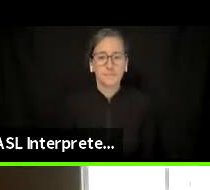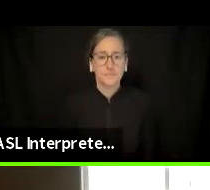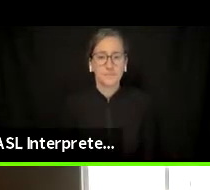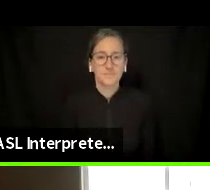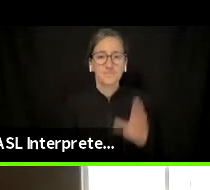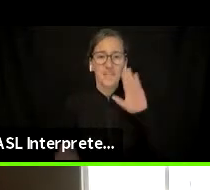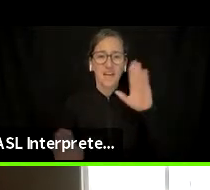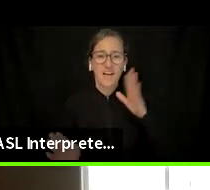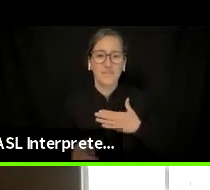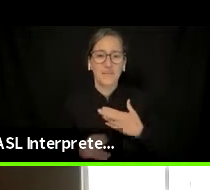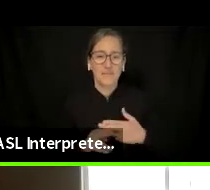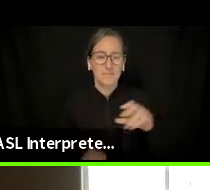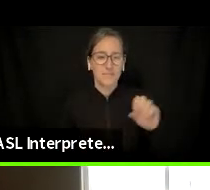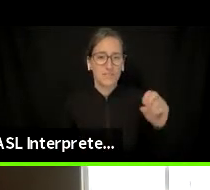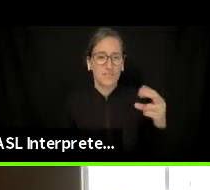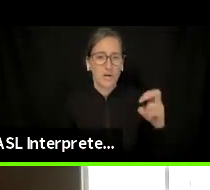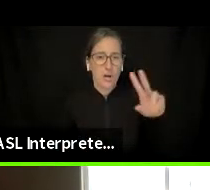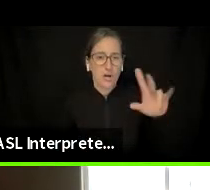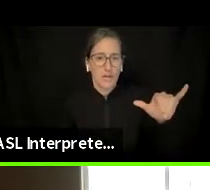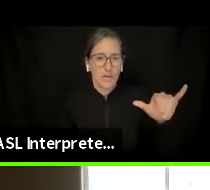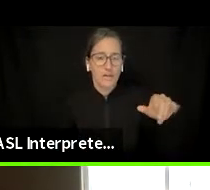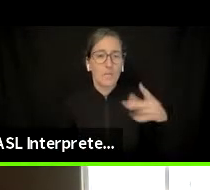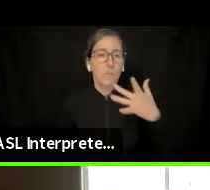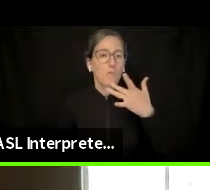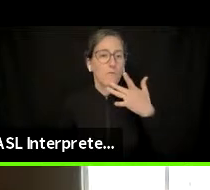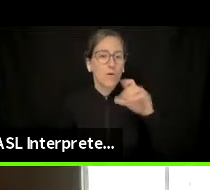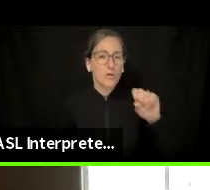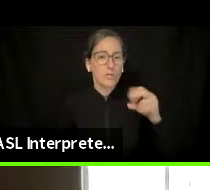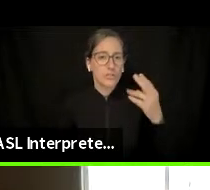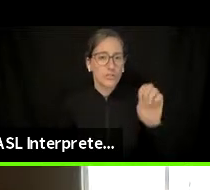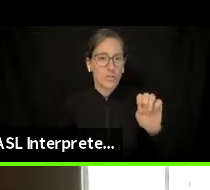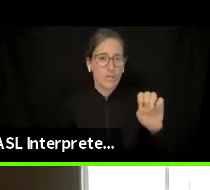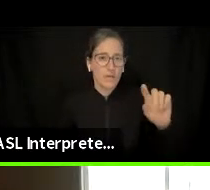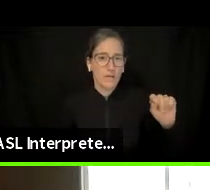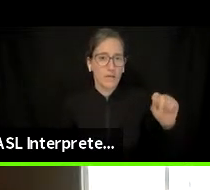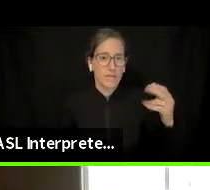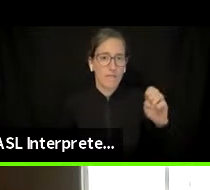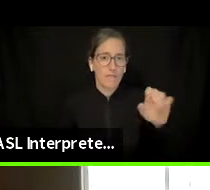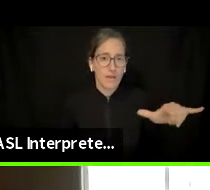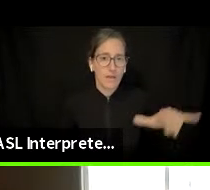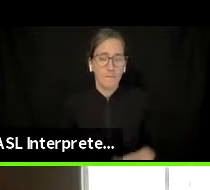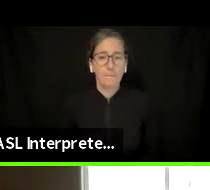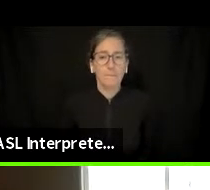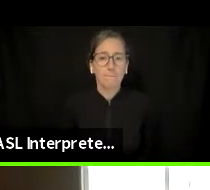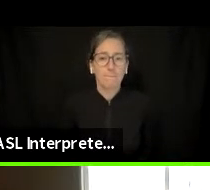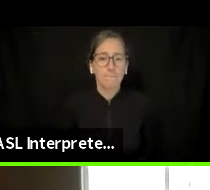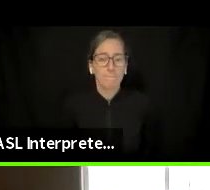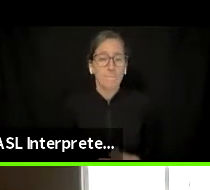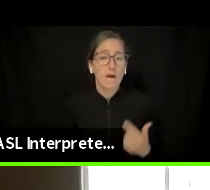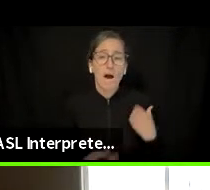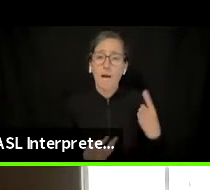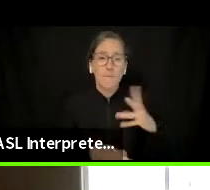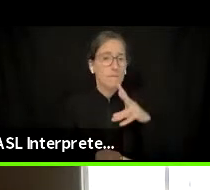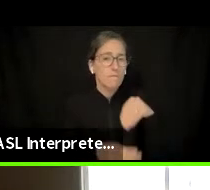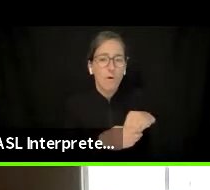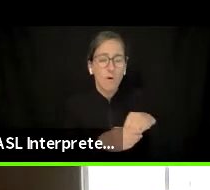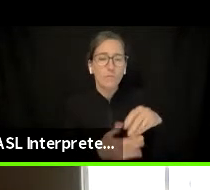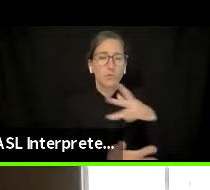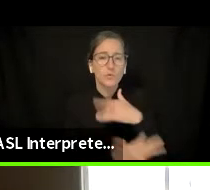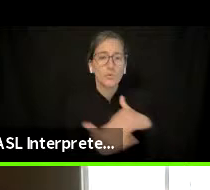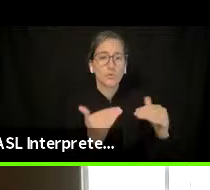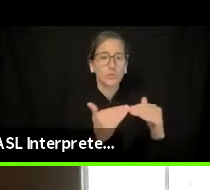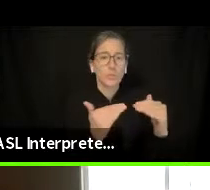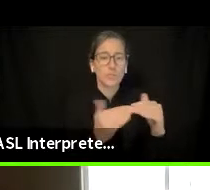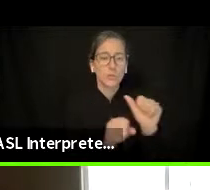I am Sherry. I use the pronouns she, they, and I've been doing social justice work for